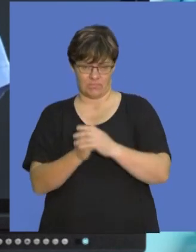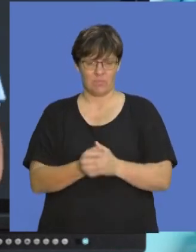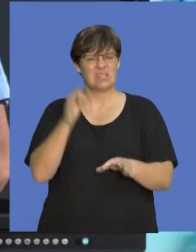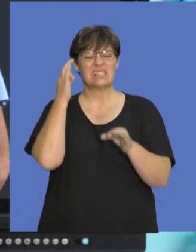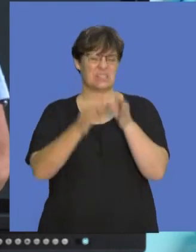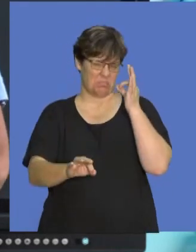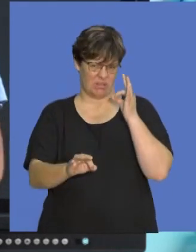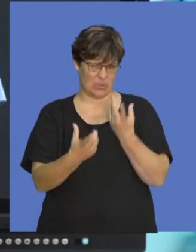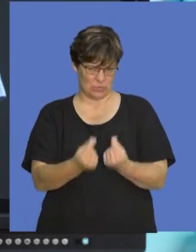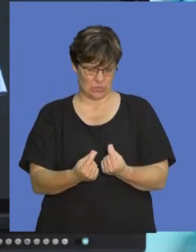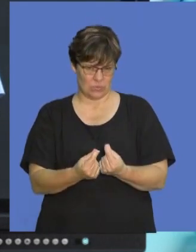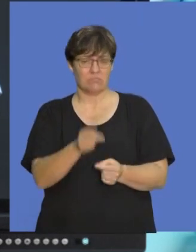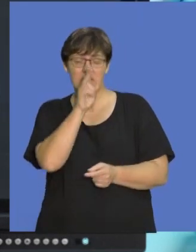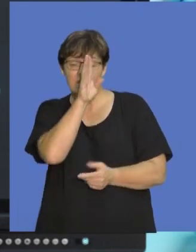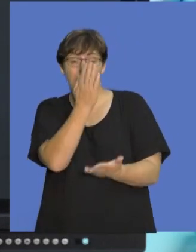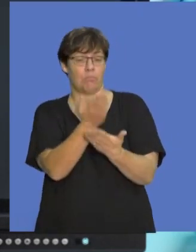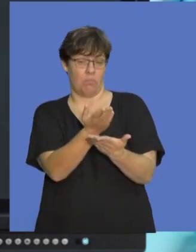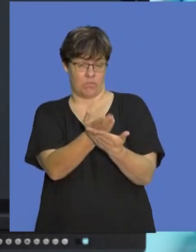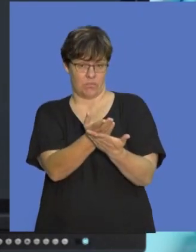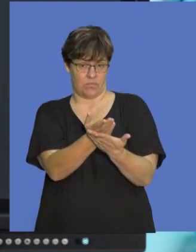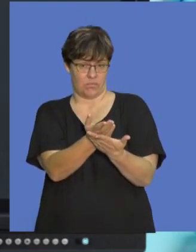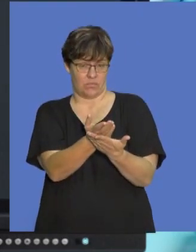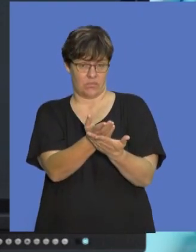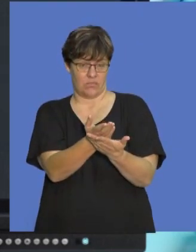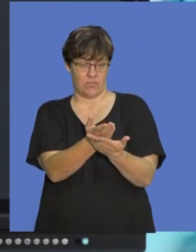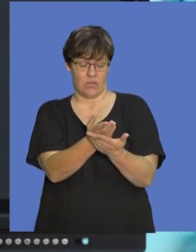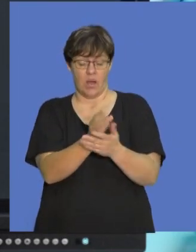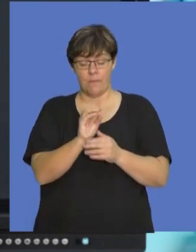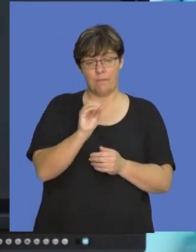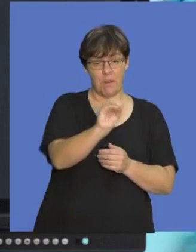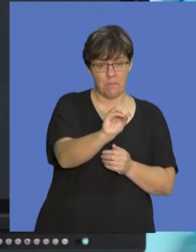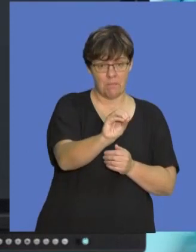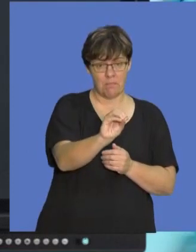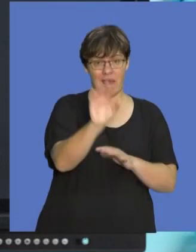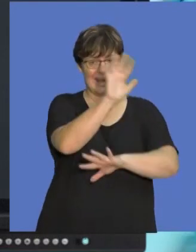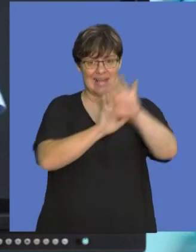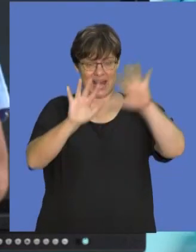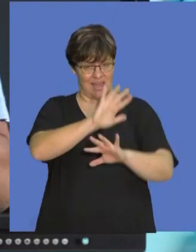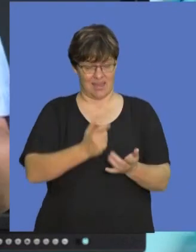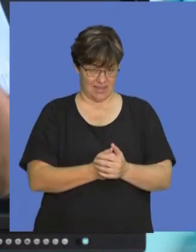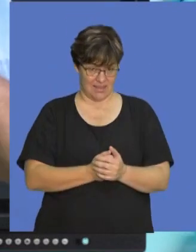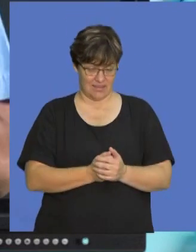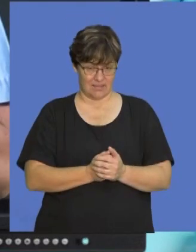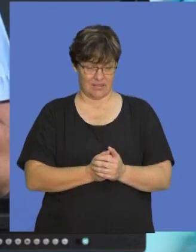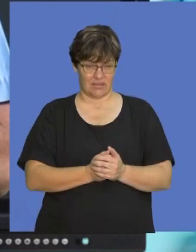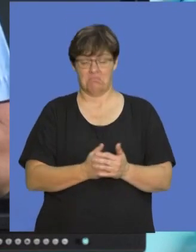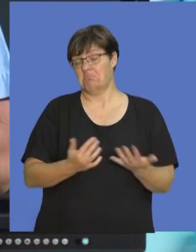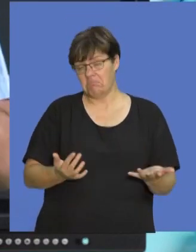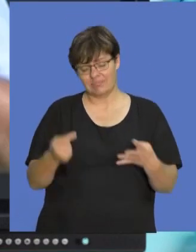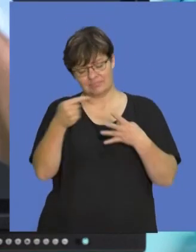going to do a very simple one and look at the probability of it landing on a certain colored